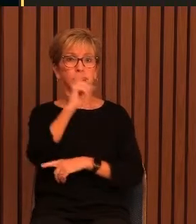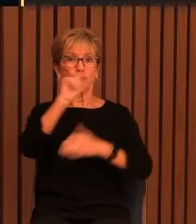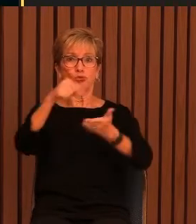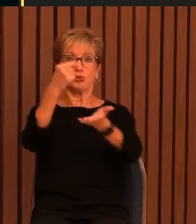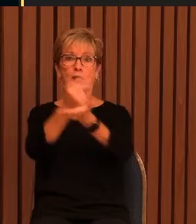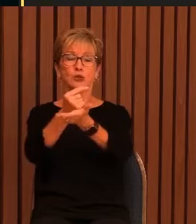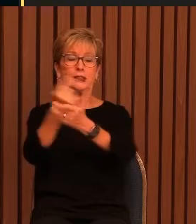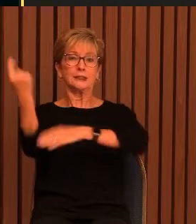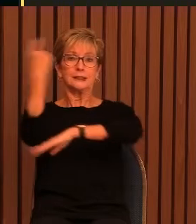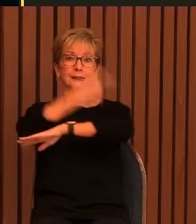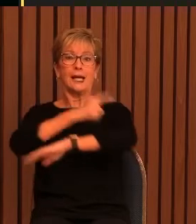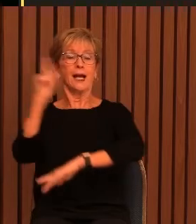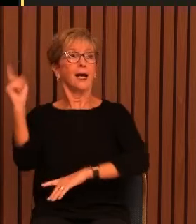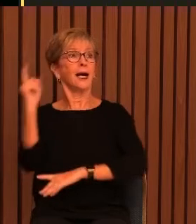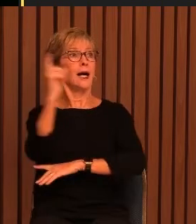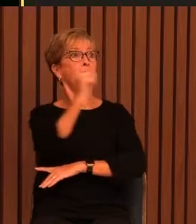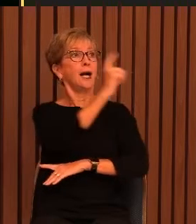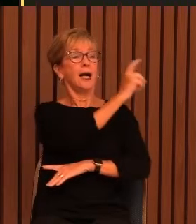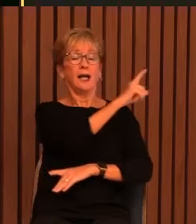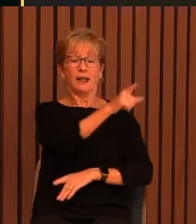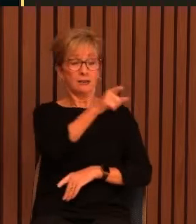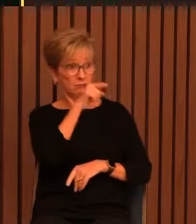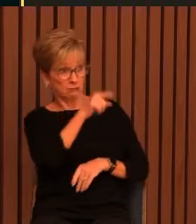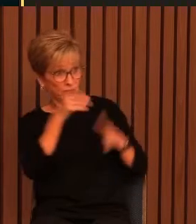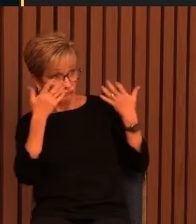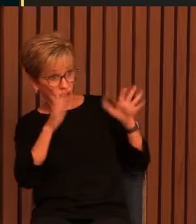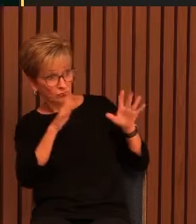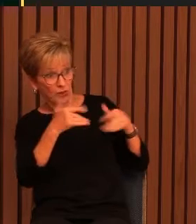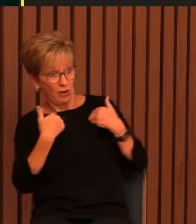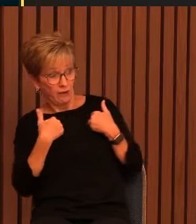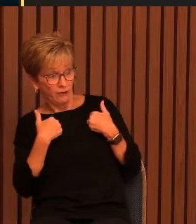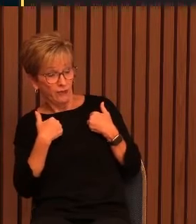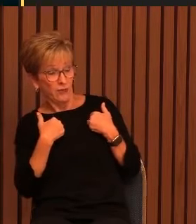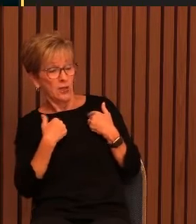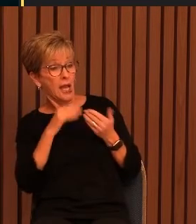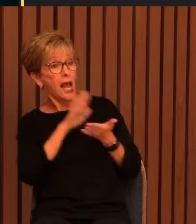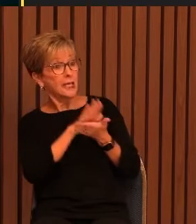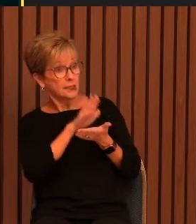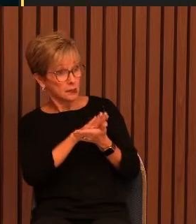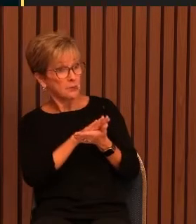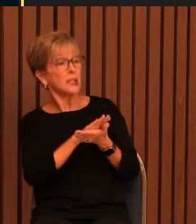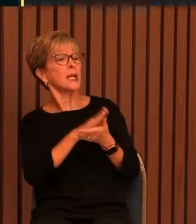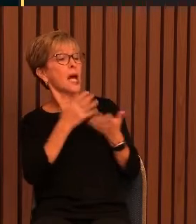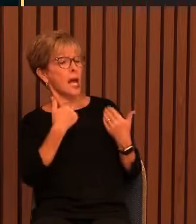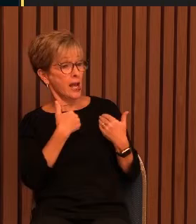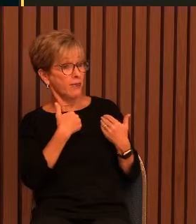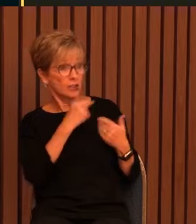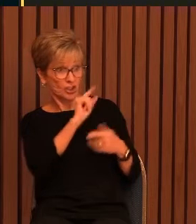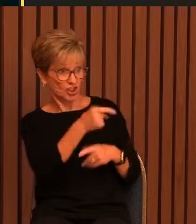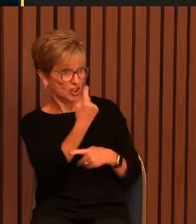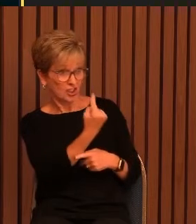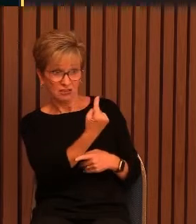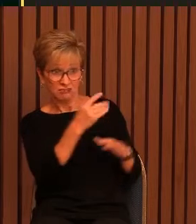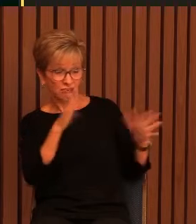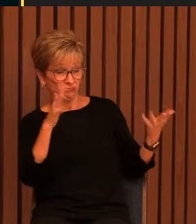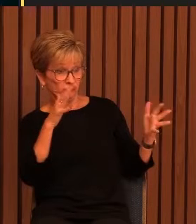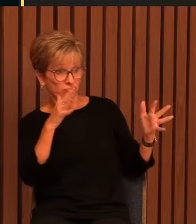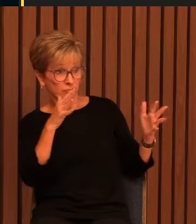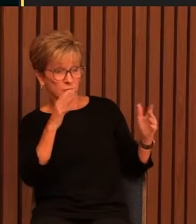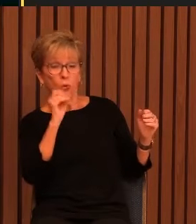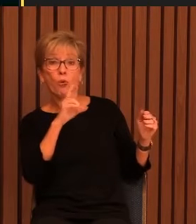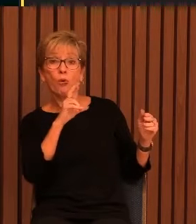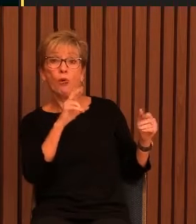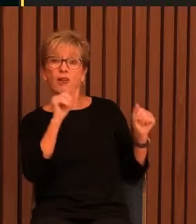stage that they don't just have the ability academically to achieve beyond high school,